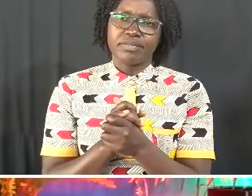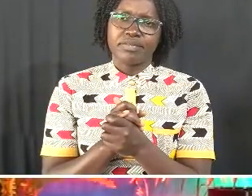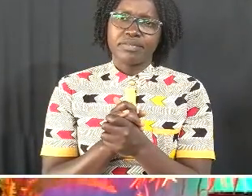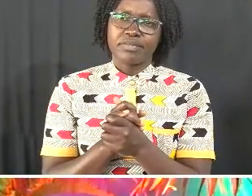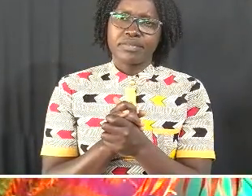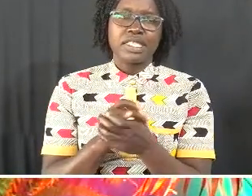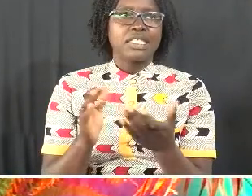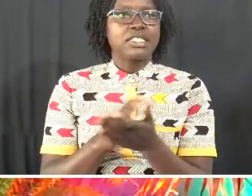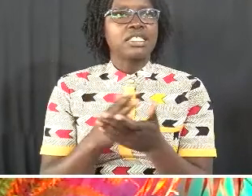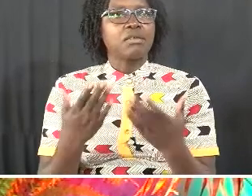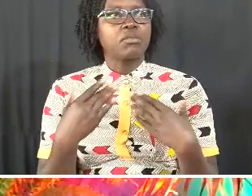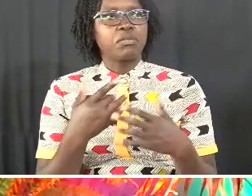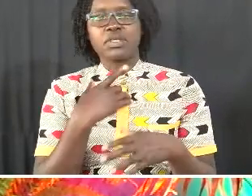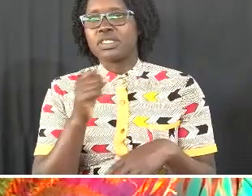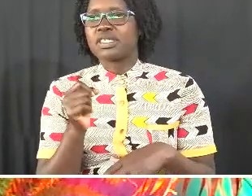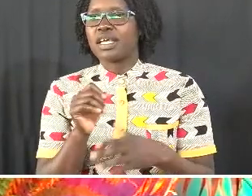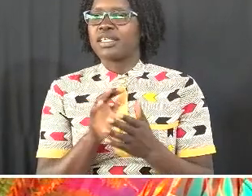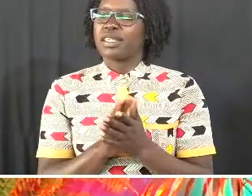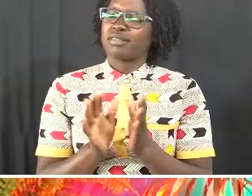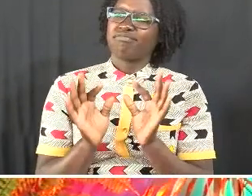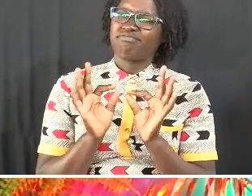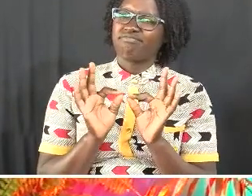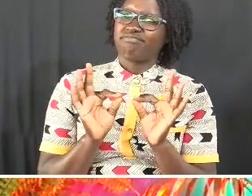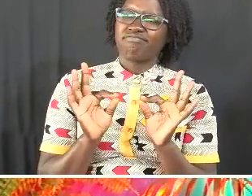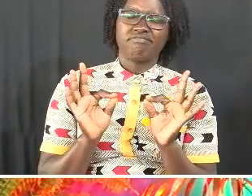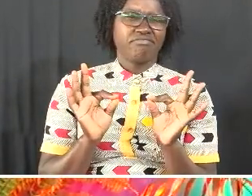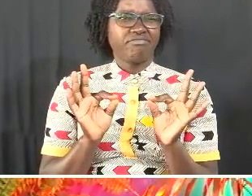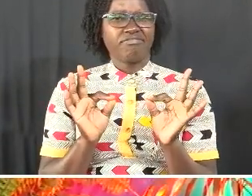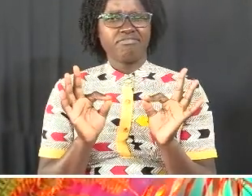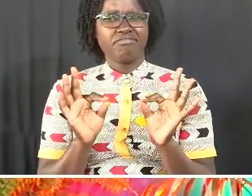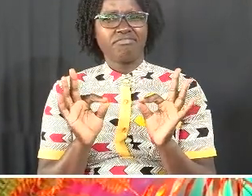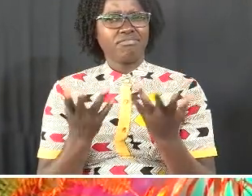And some people say that they are properly learned.